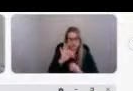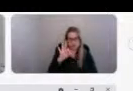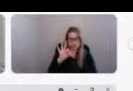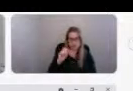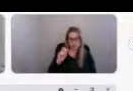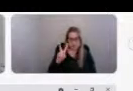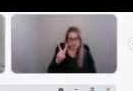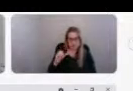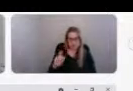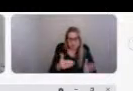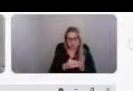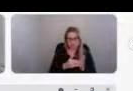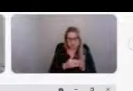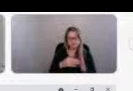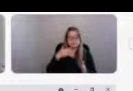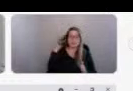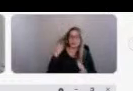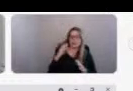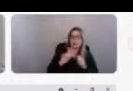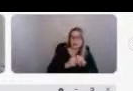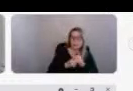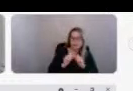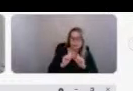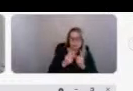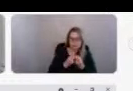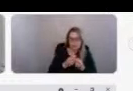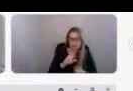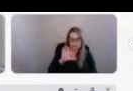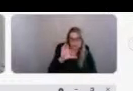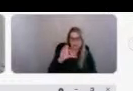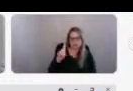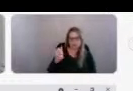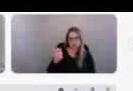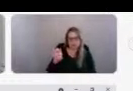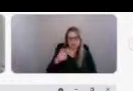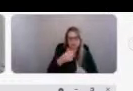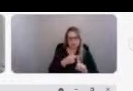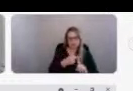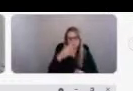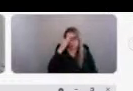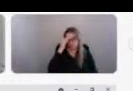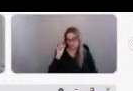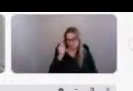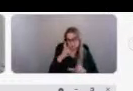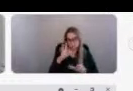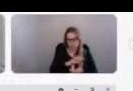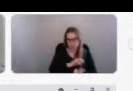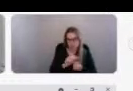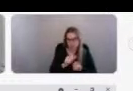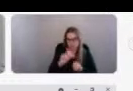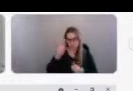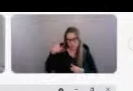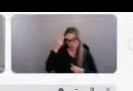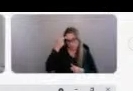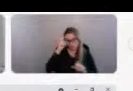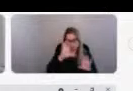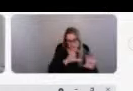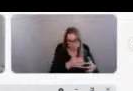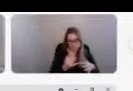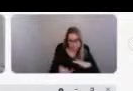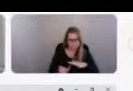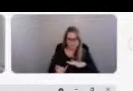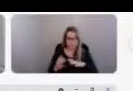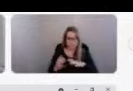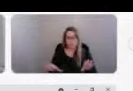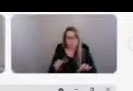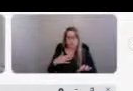violates the goal of competitive districts as well as goals c d and e we all know the damage that political polarization and isolation is doing to